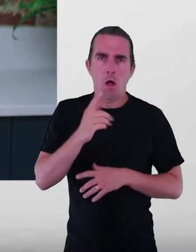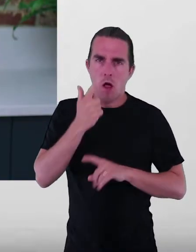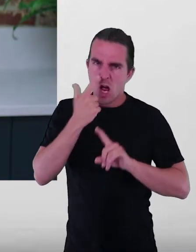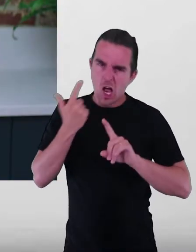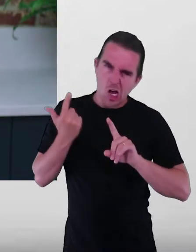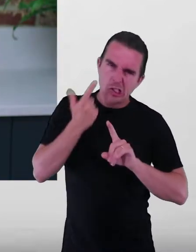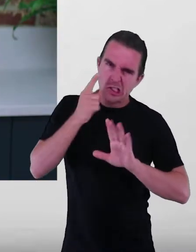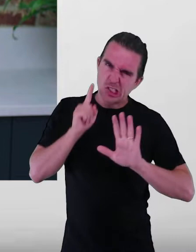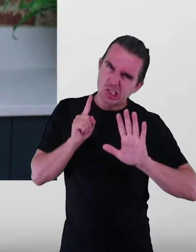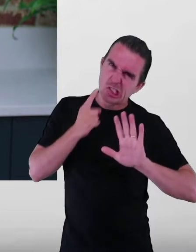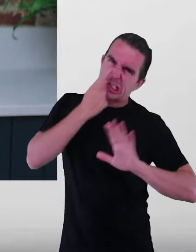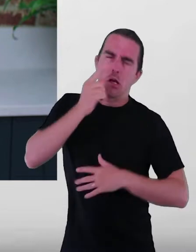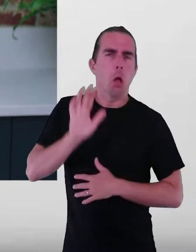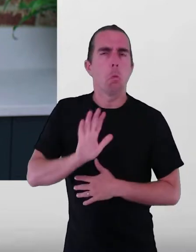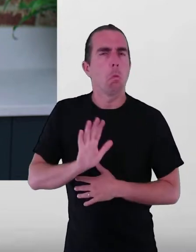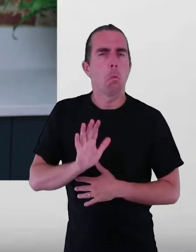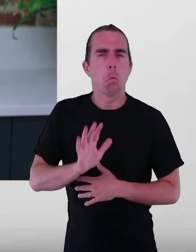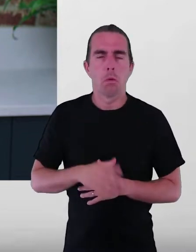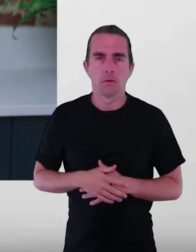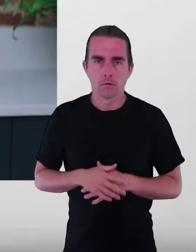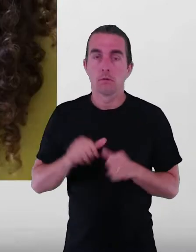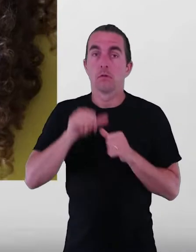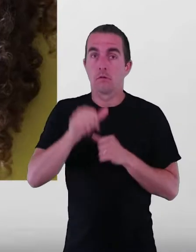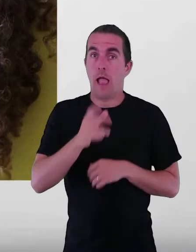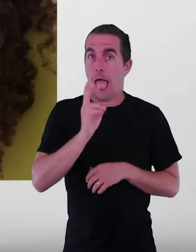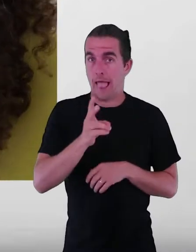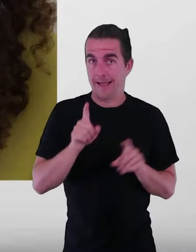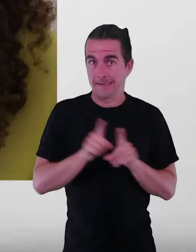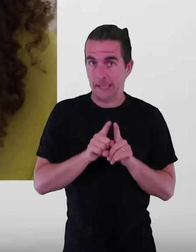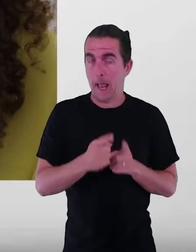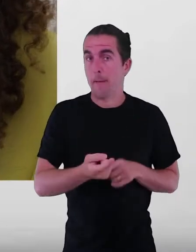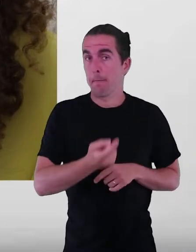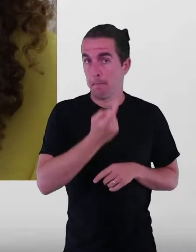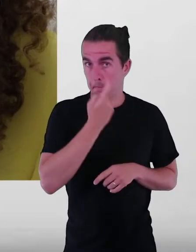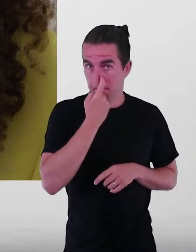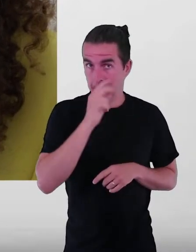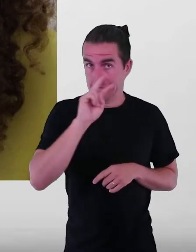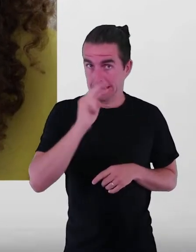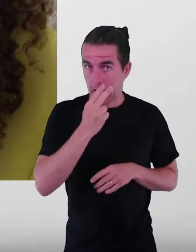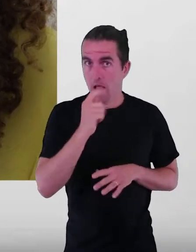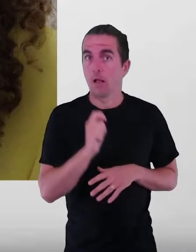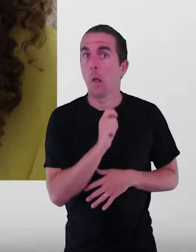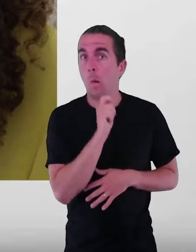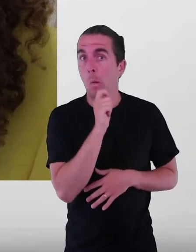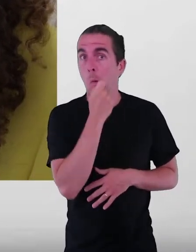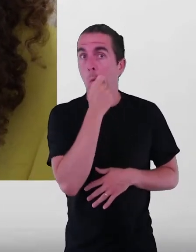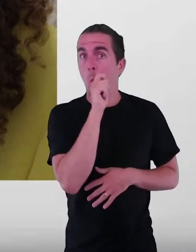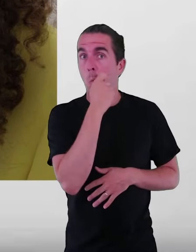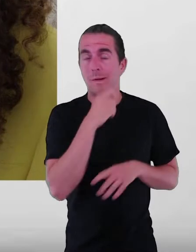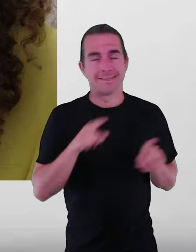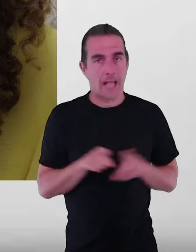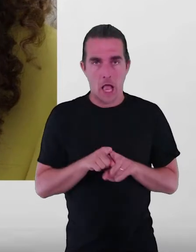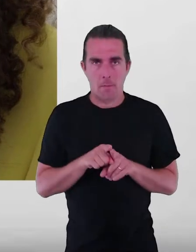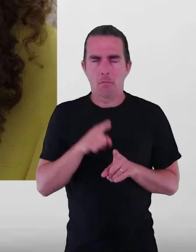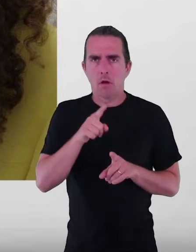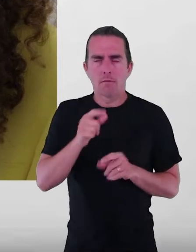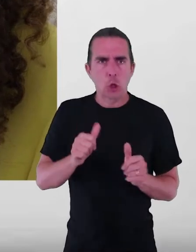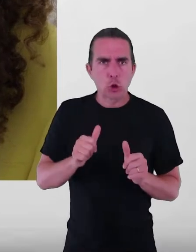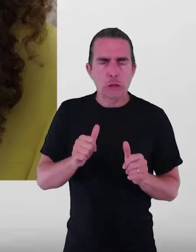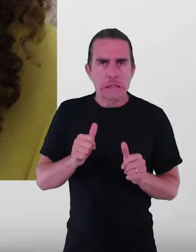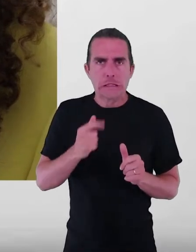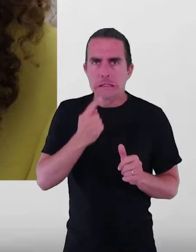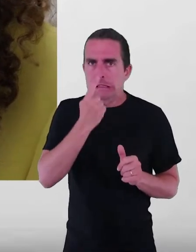needed and you do not have to push far into your nostril. Second nostril. Use the same swab and repeat the process in the second